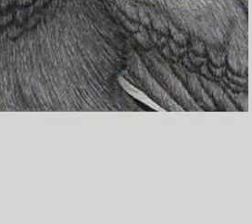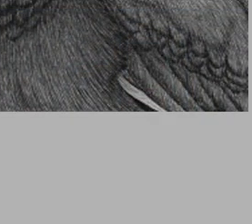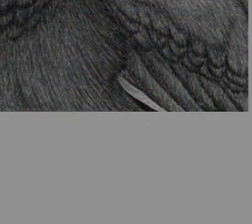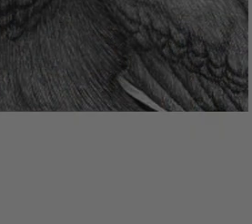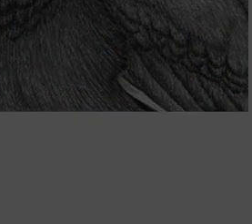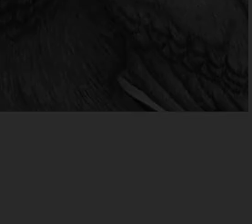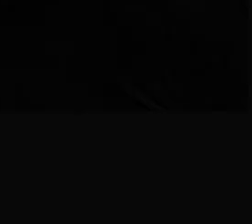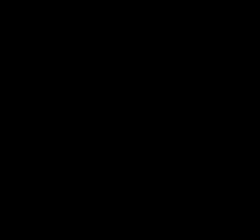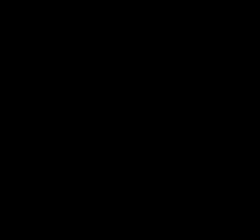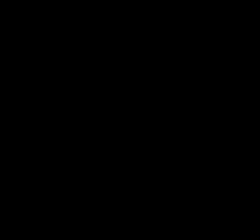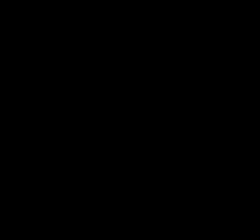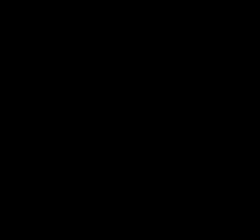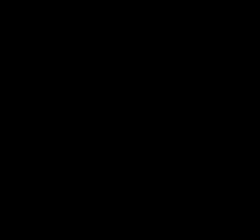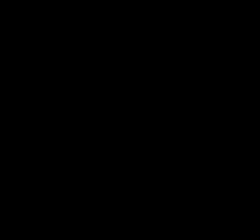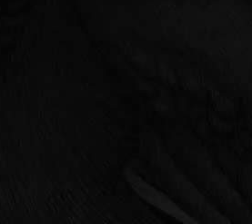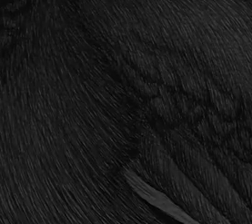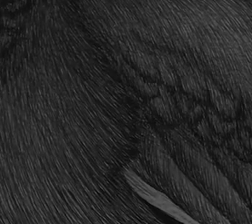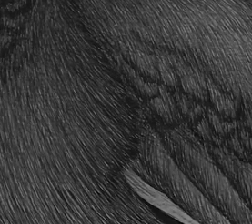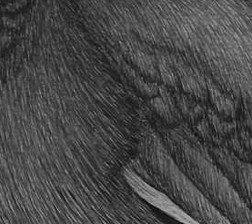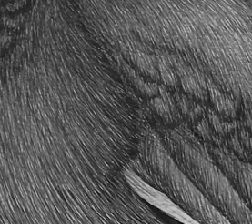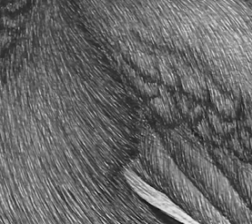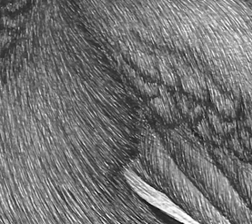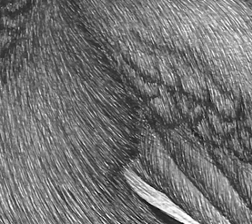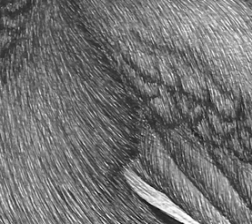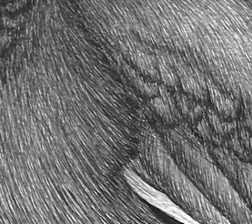Clenard, ESD 101.